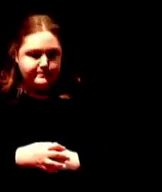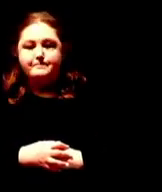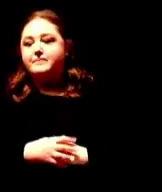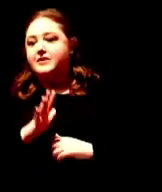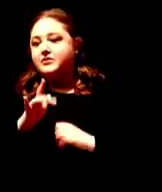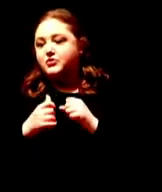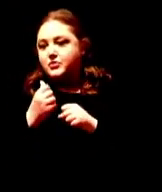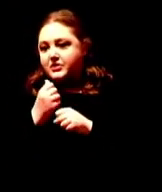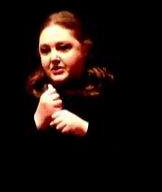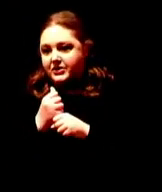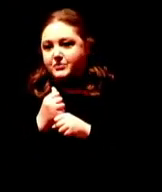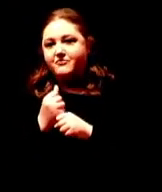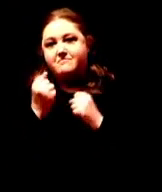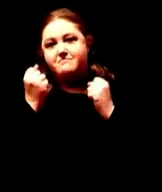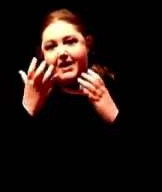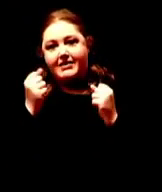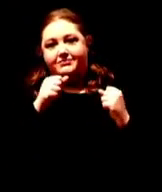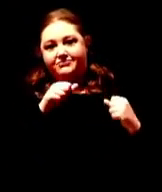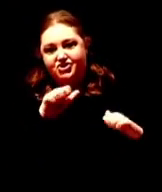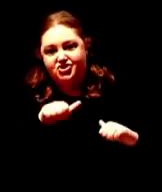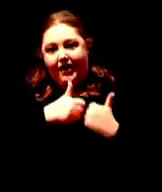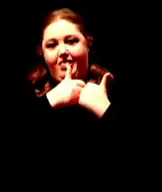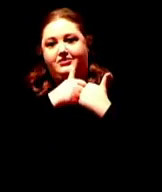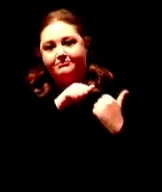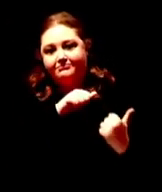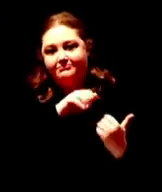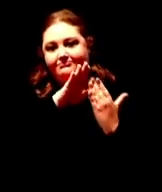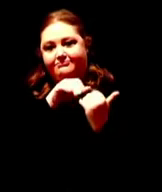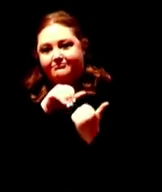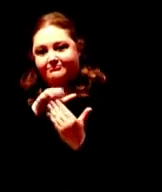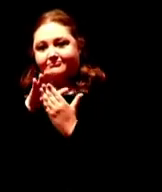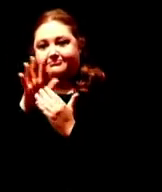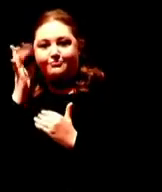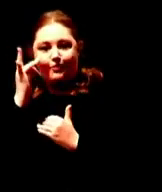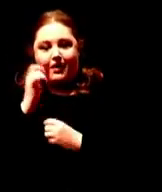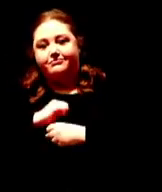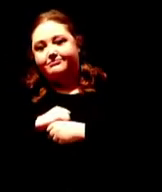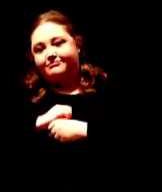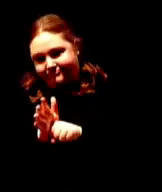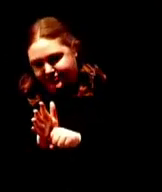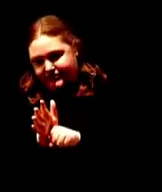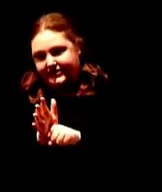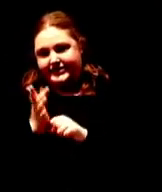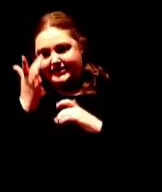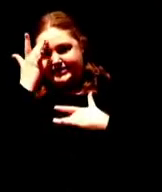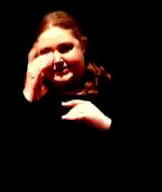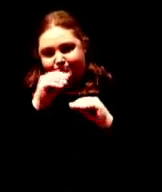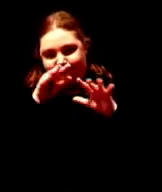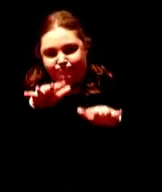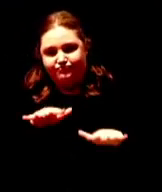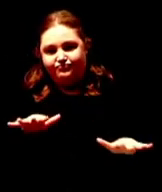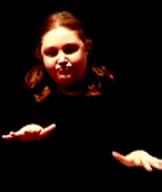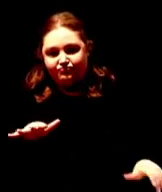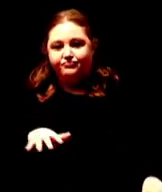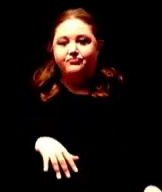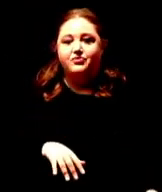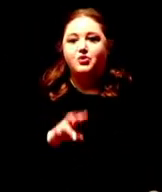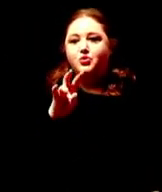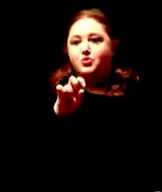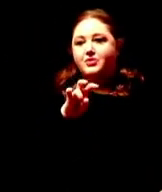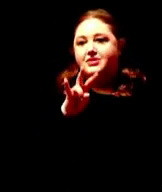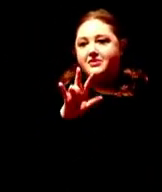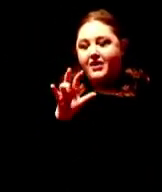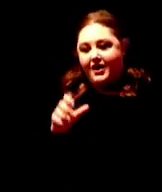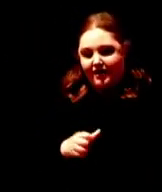can say that you've encountered many challenges and growth opportunities because of COVID and the pandemic. You've spent 2.75